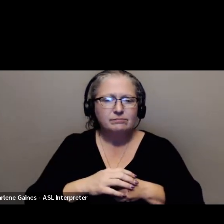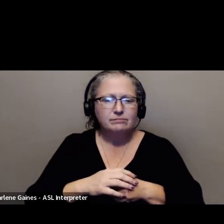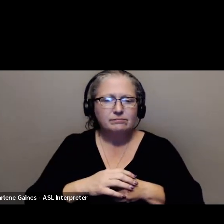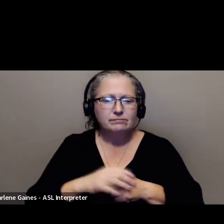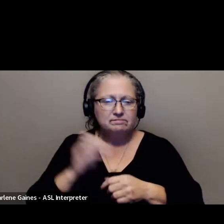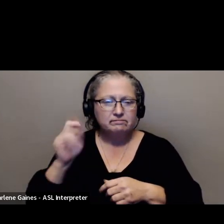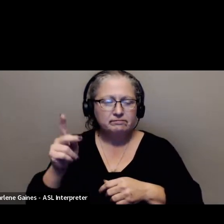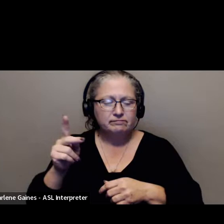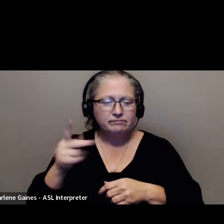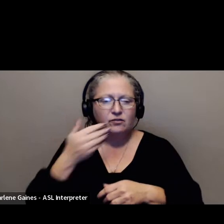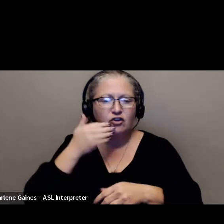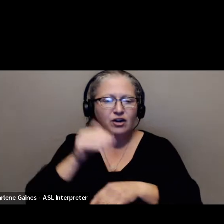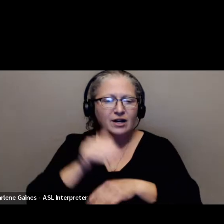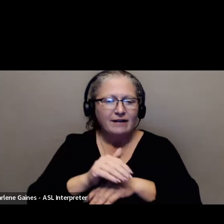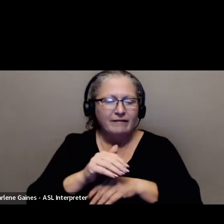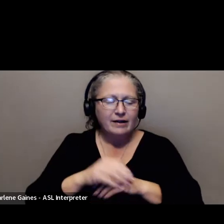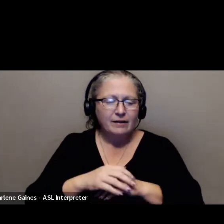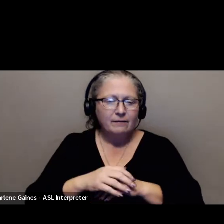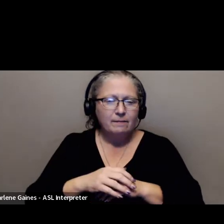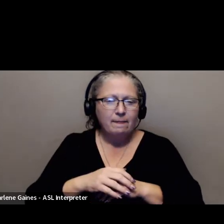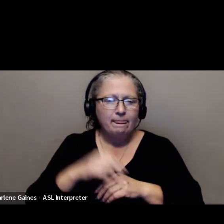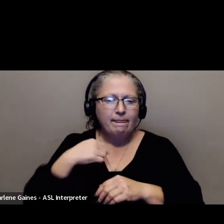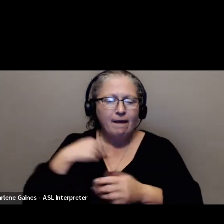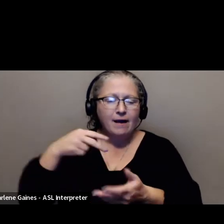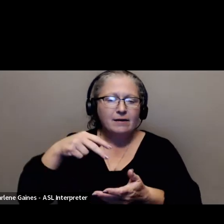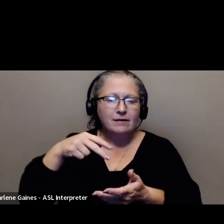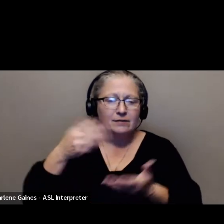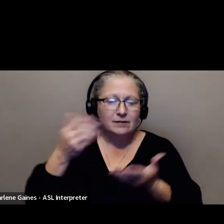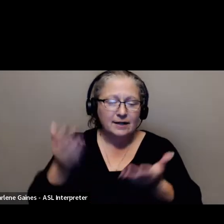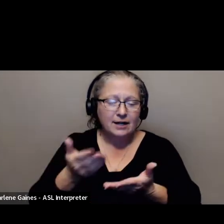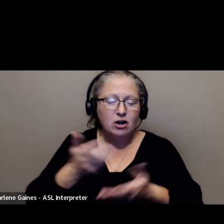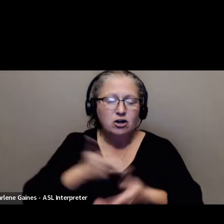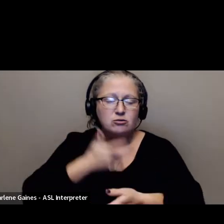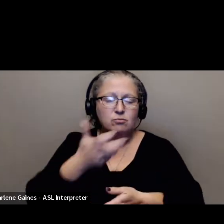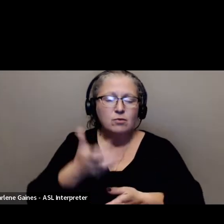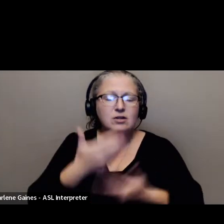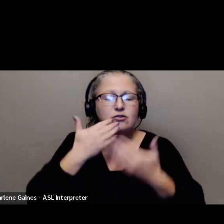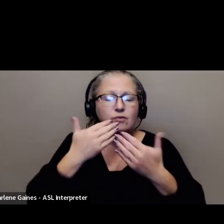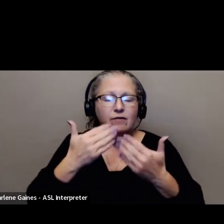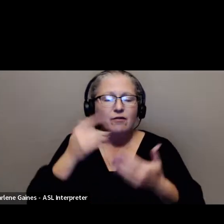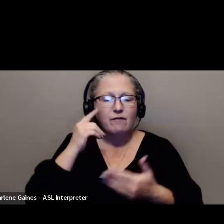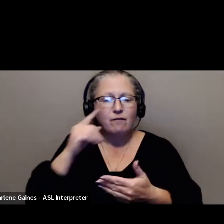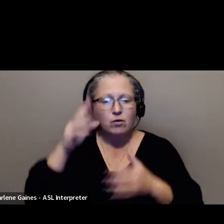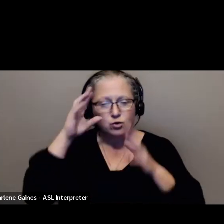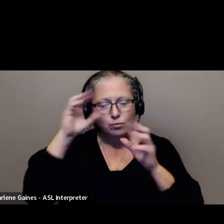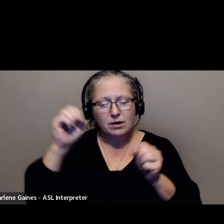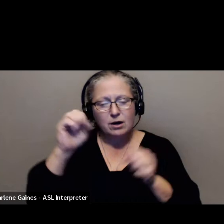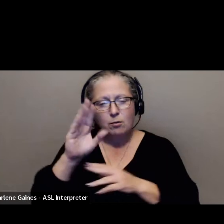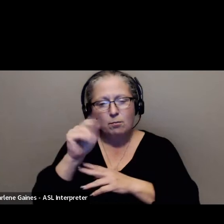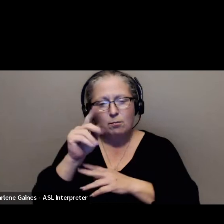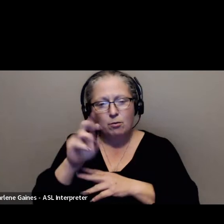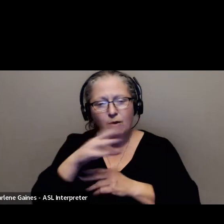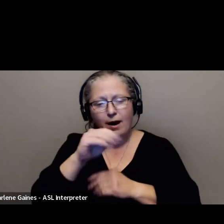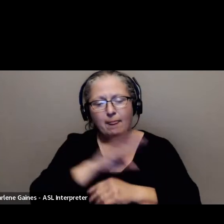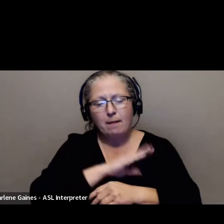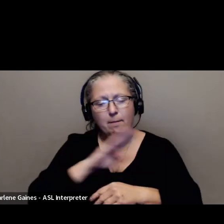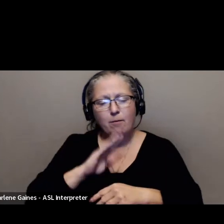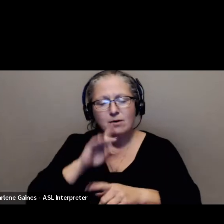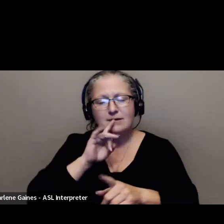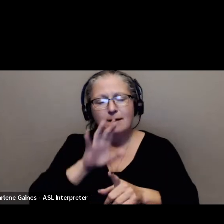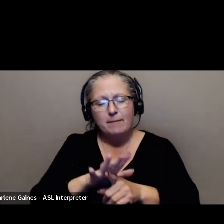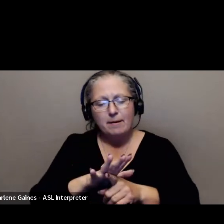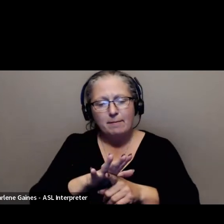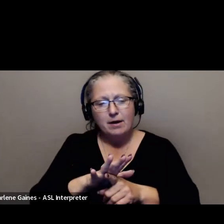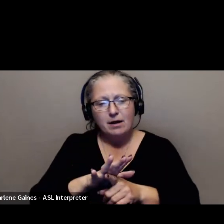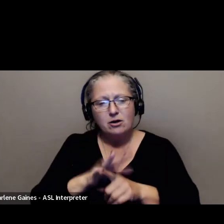Okay. Good evening. I stand before you expressing gratitude for Superintendent Booker and the board's commitment